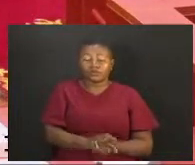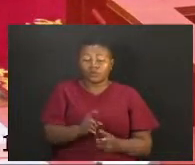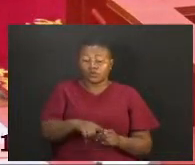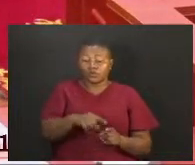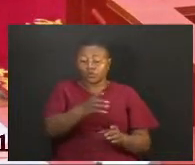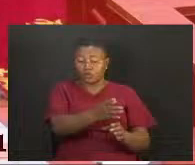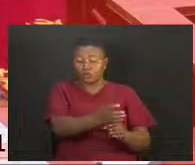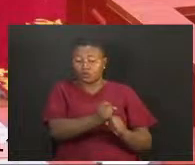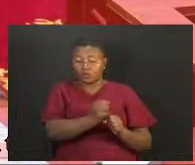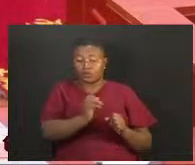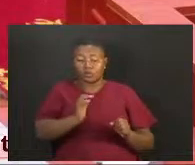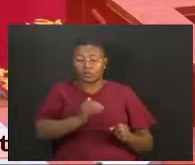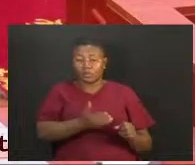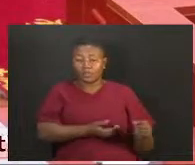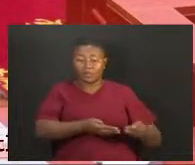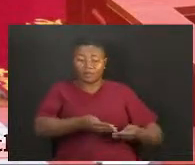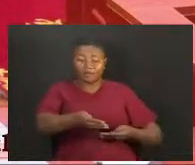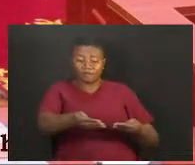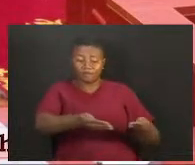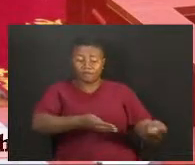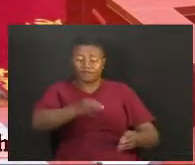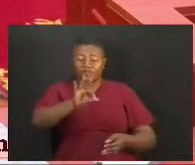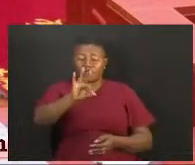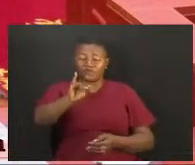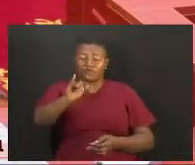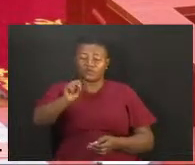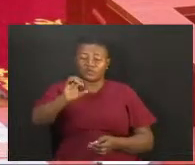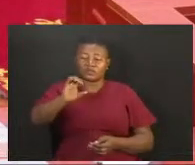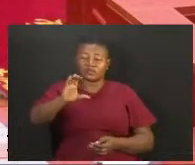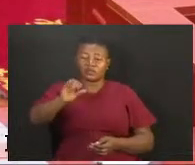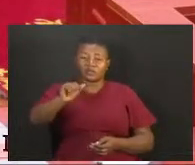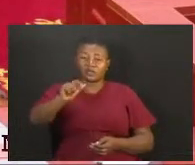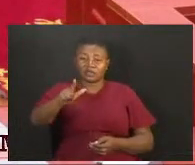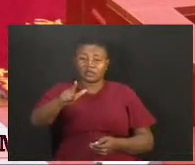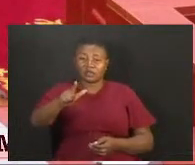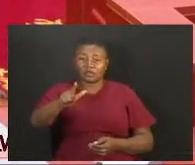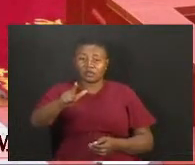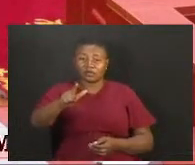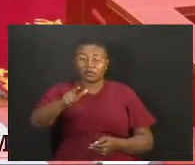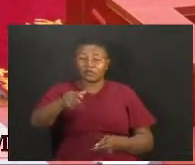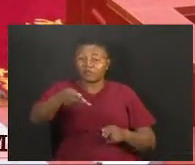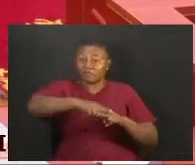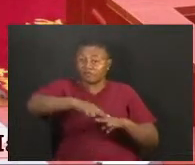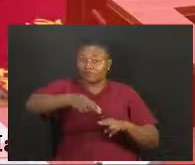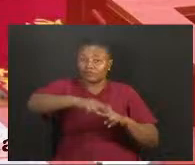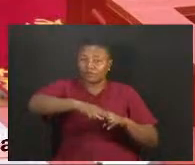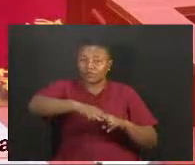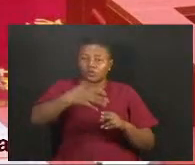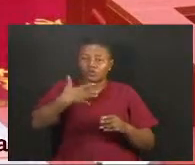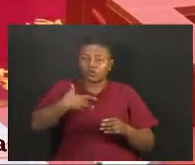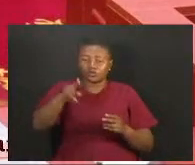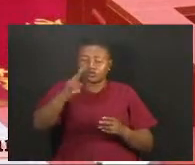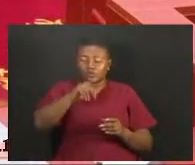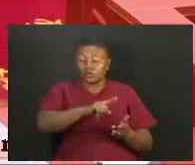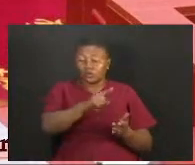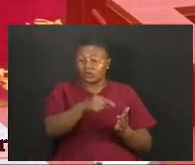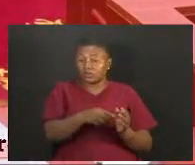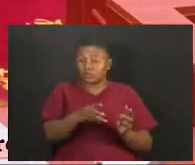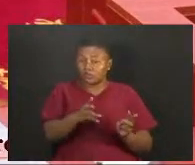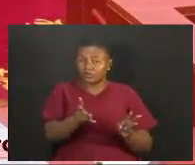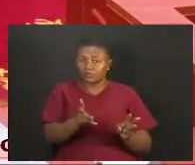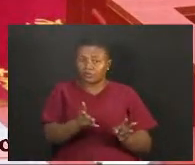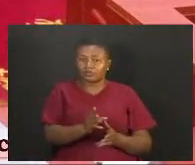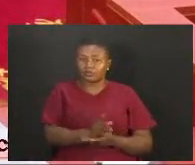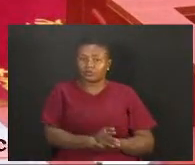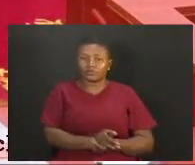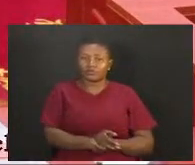our expenditure-led fiscal consolidation objectives, we will implement the following measures. Mr. Speaker, I now